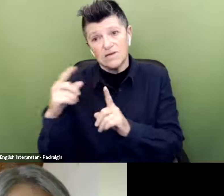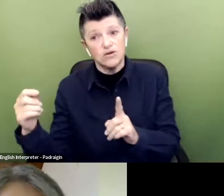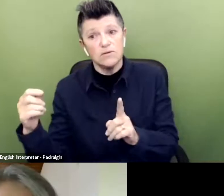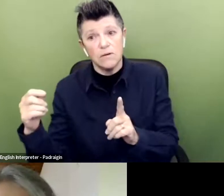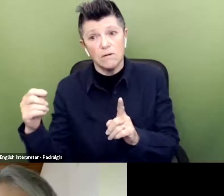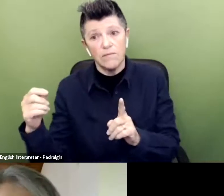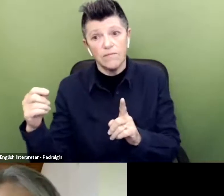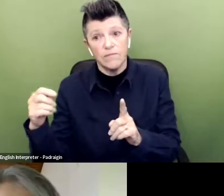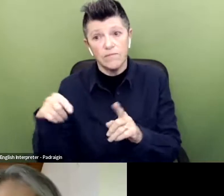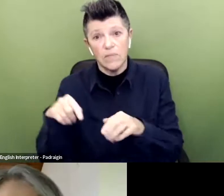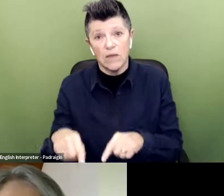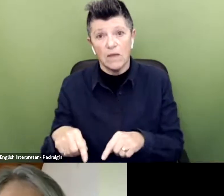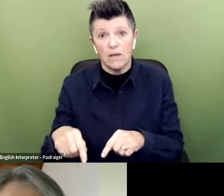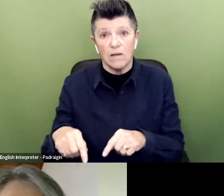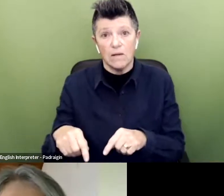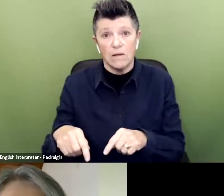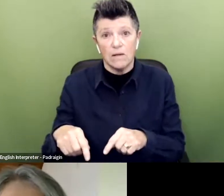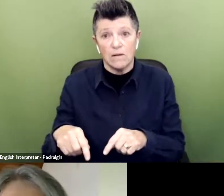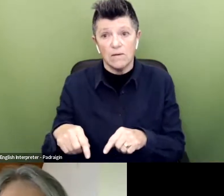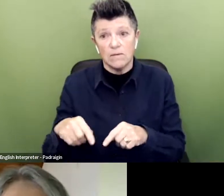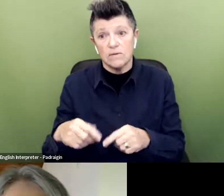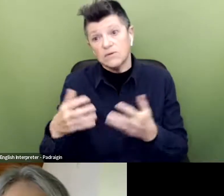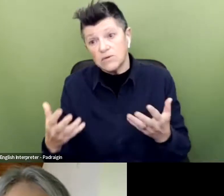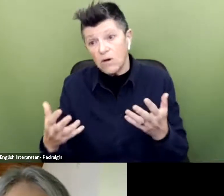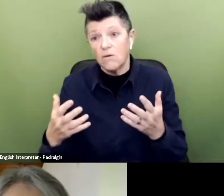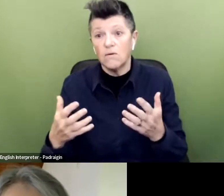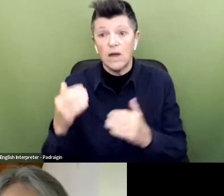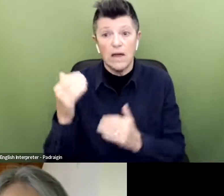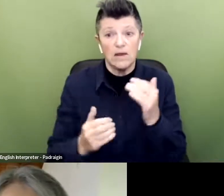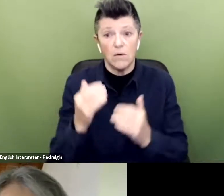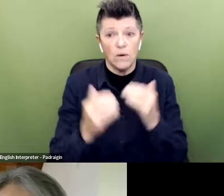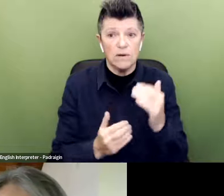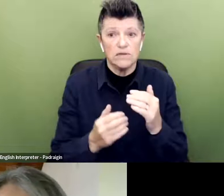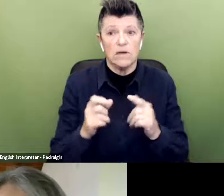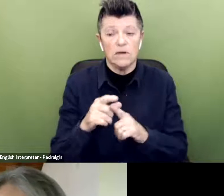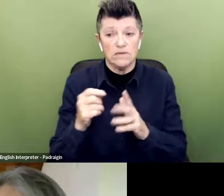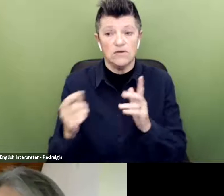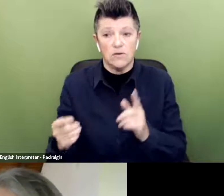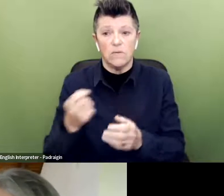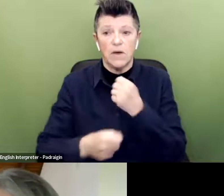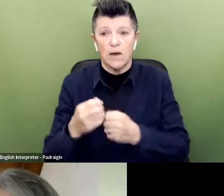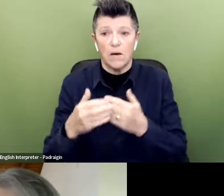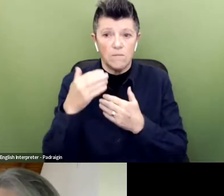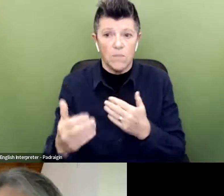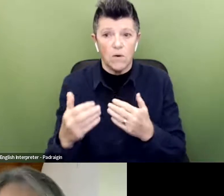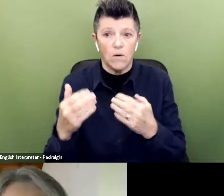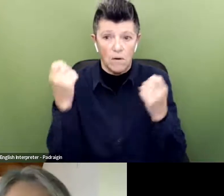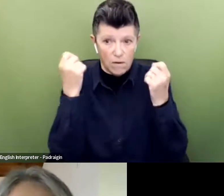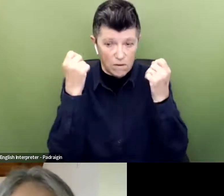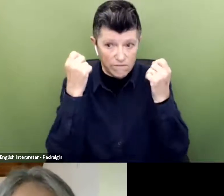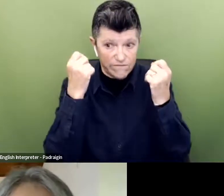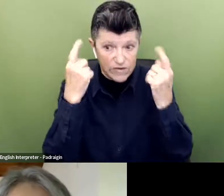and more than that, digital inequalities became more visible than ever,